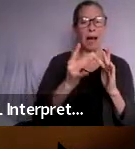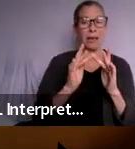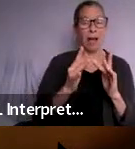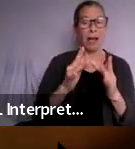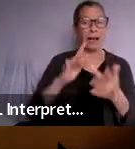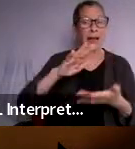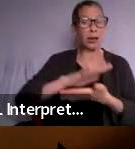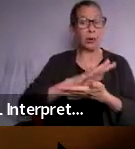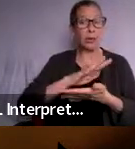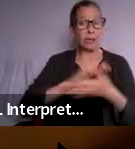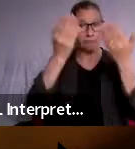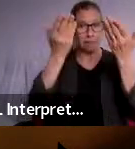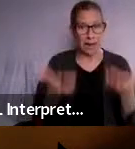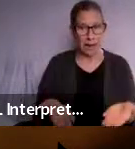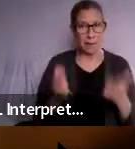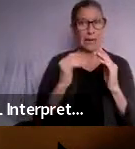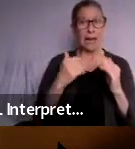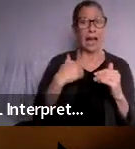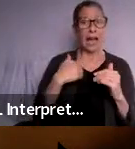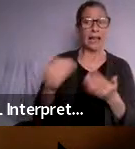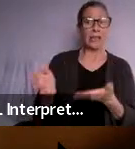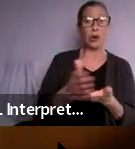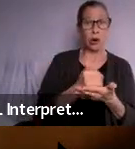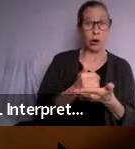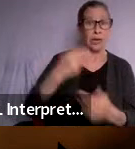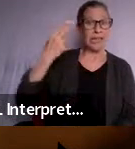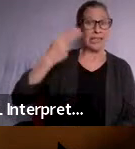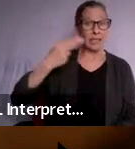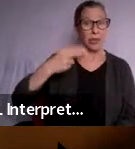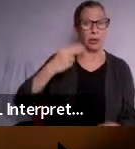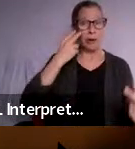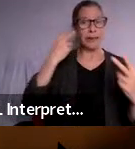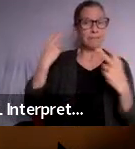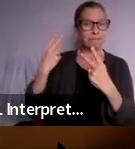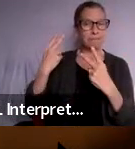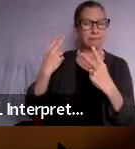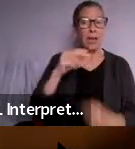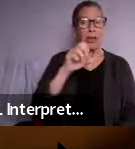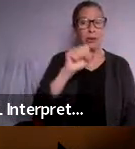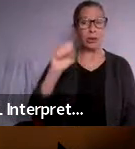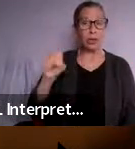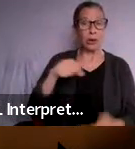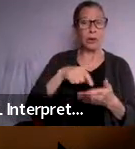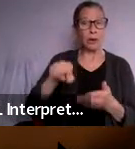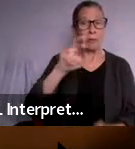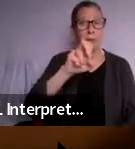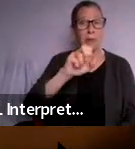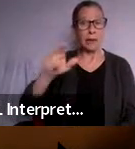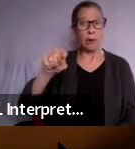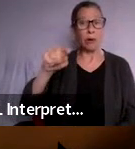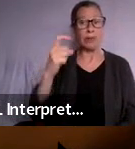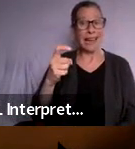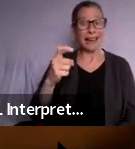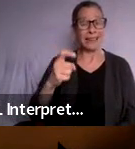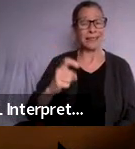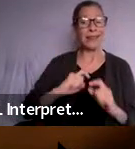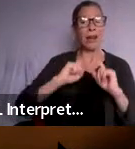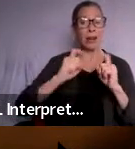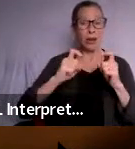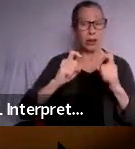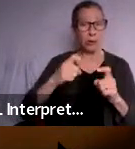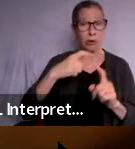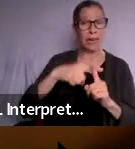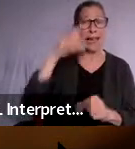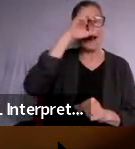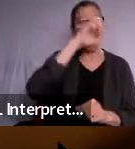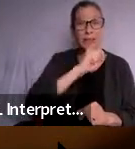contains information about your earnings history, your Social Security payroll tax contributions, and